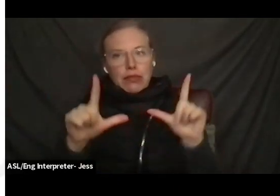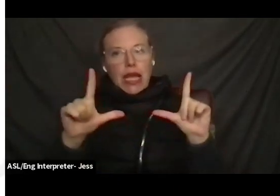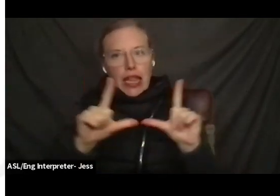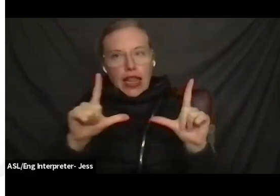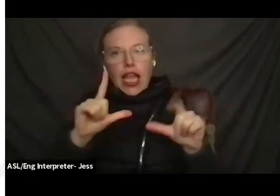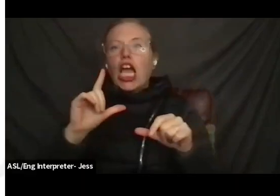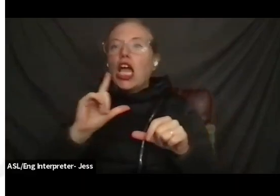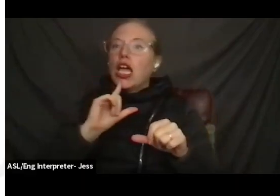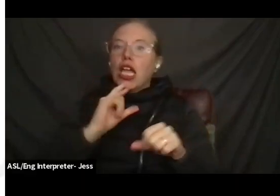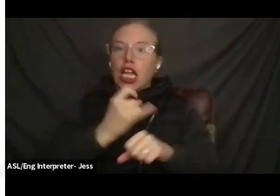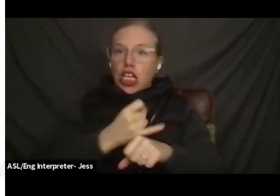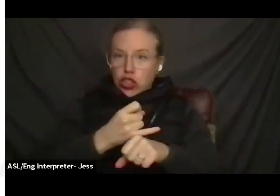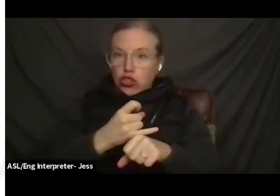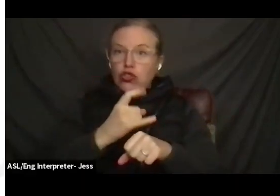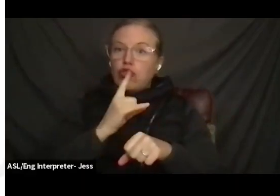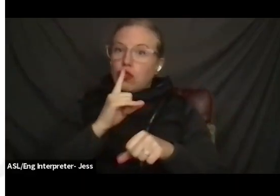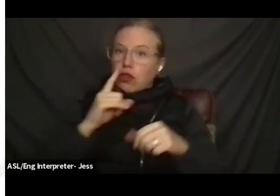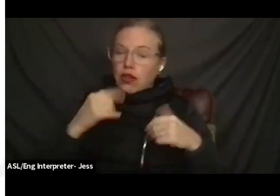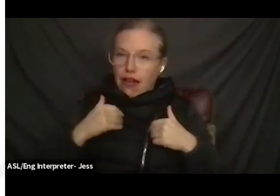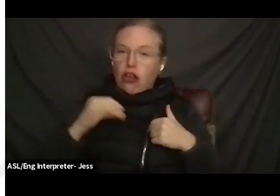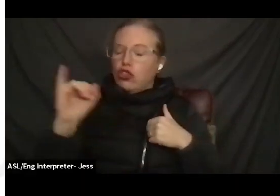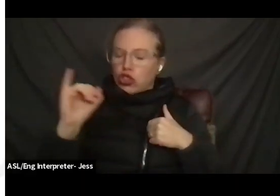insured contractor.